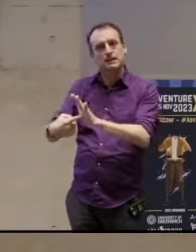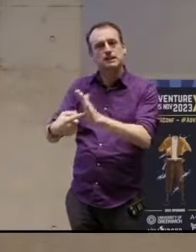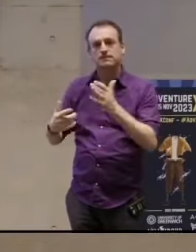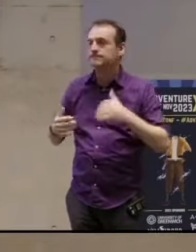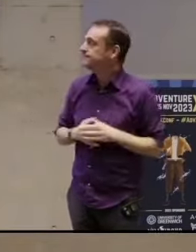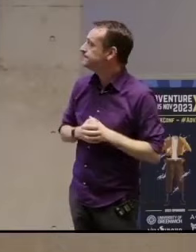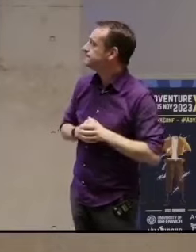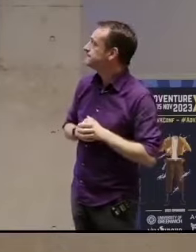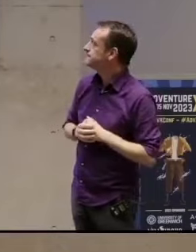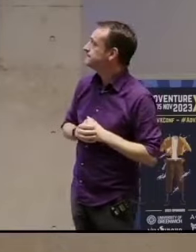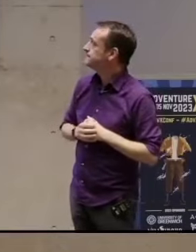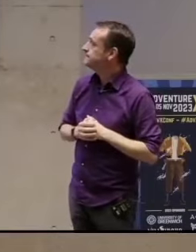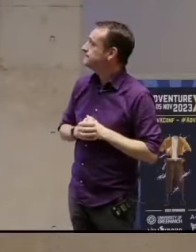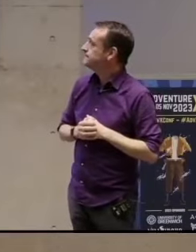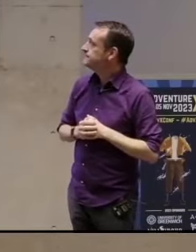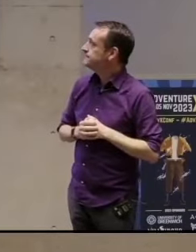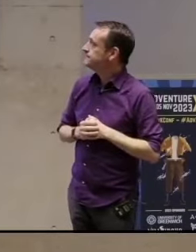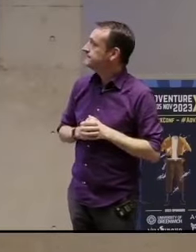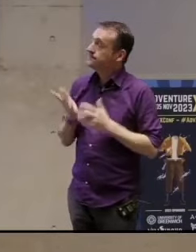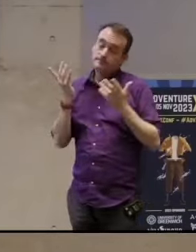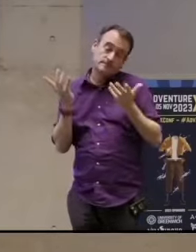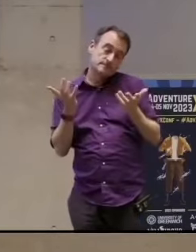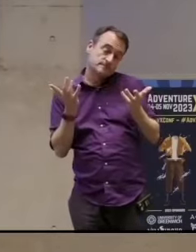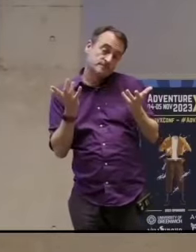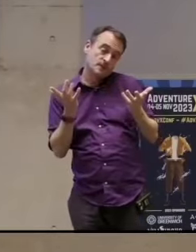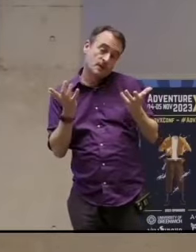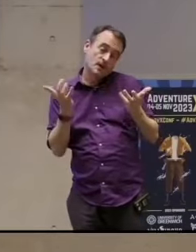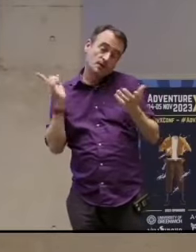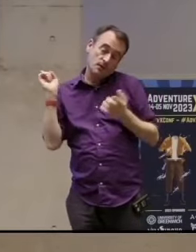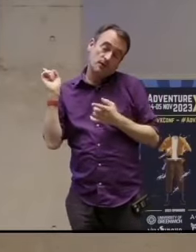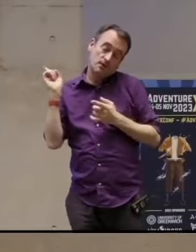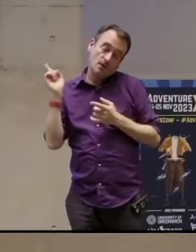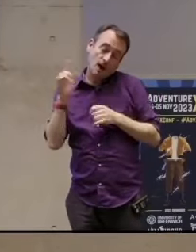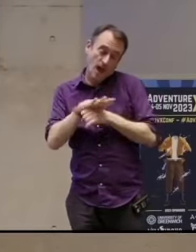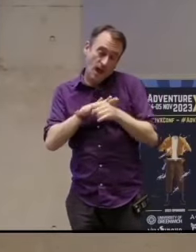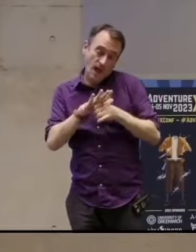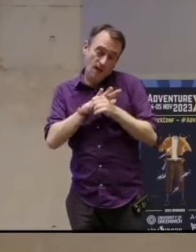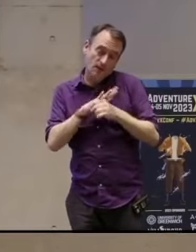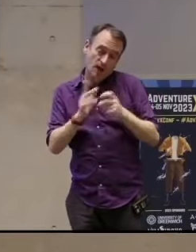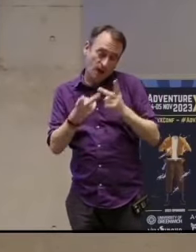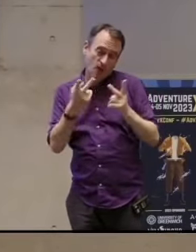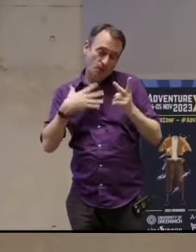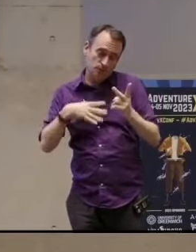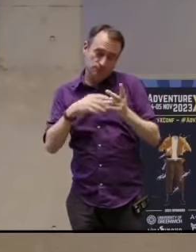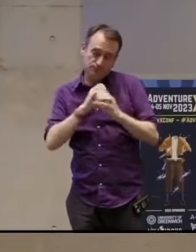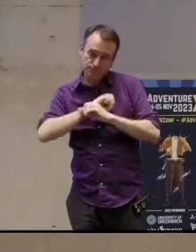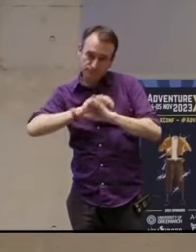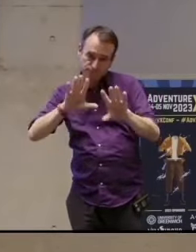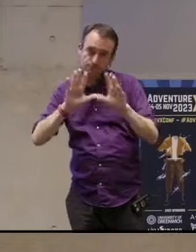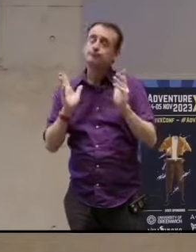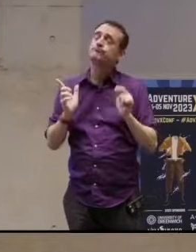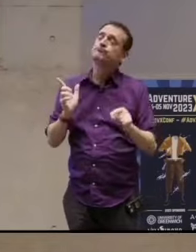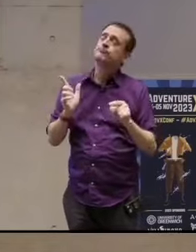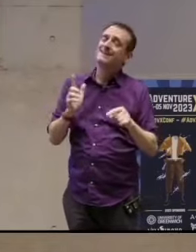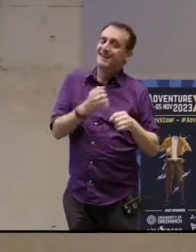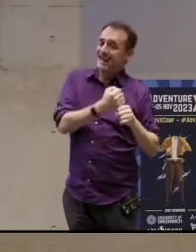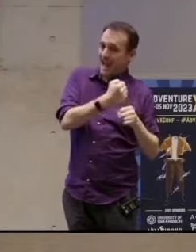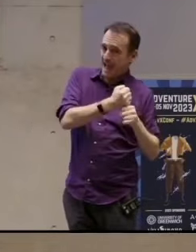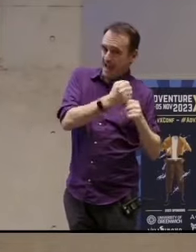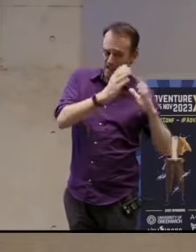So there's another aspect of why that I'd like to touch on, and that's the fact that games and the idea